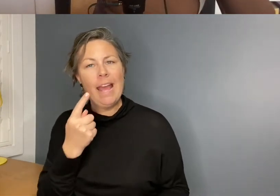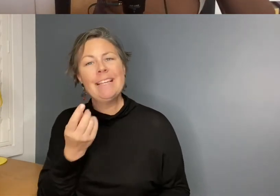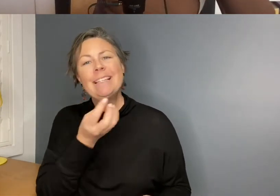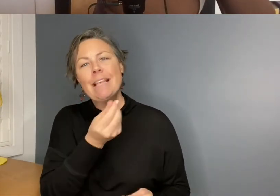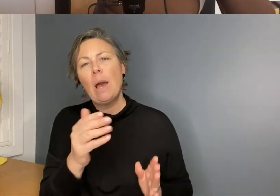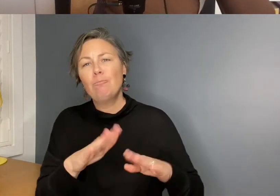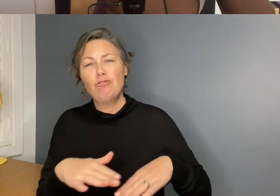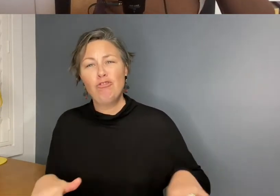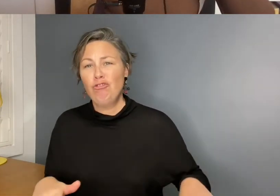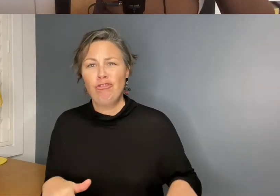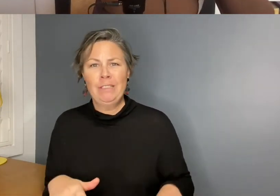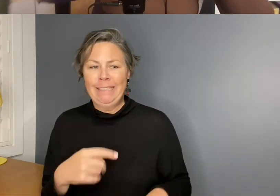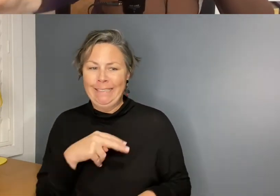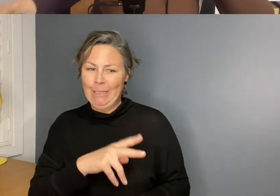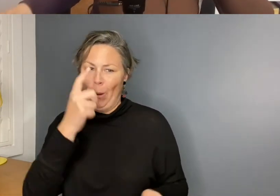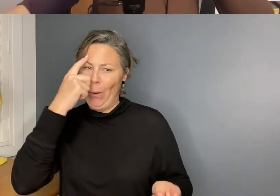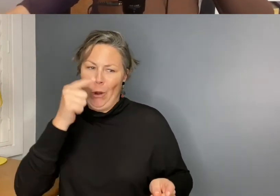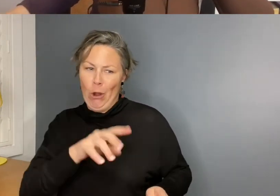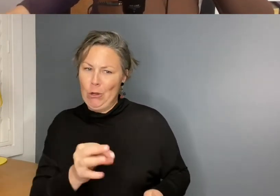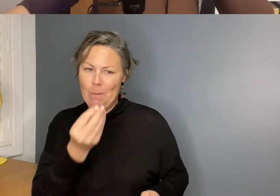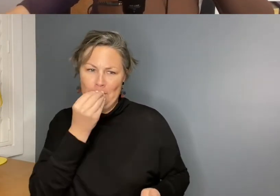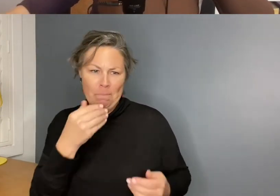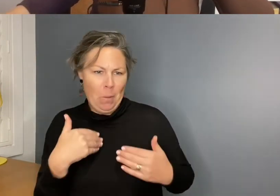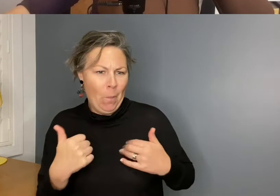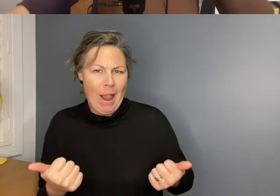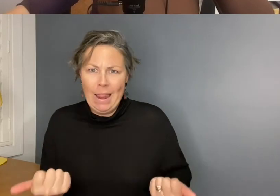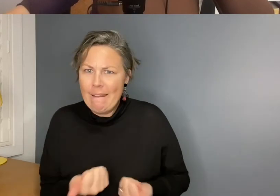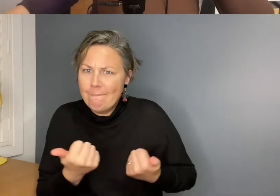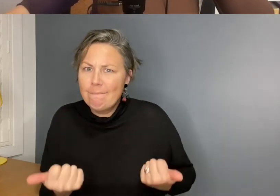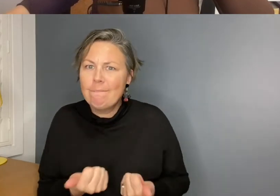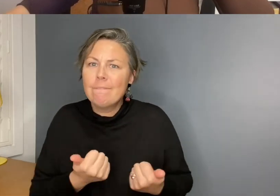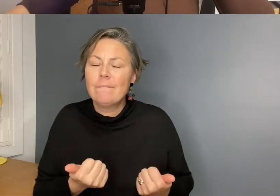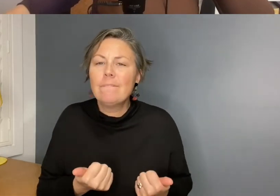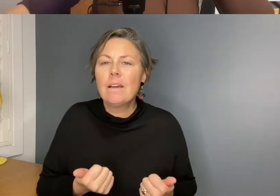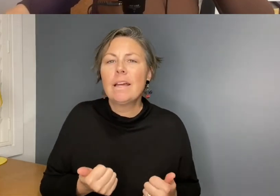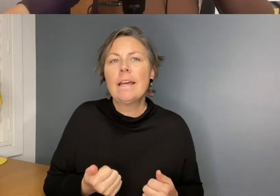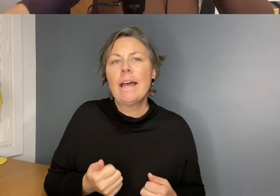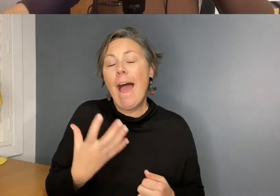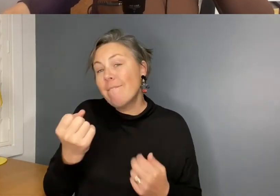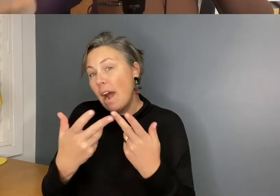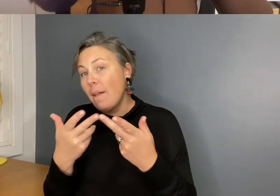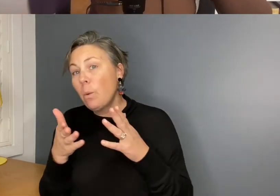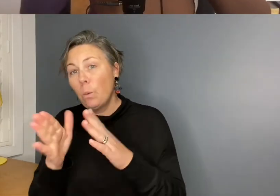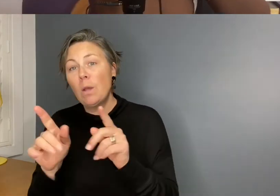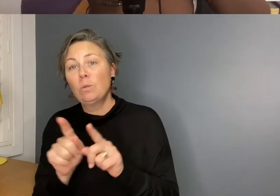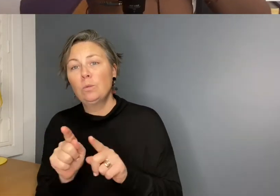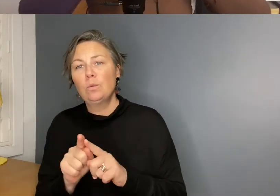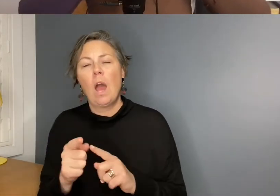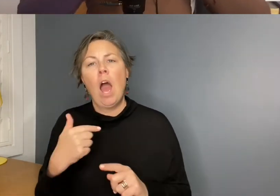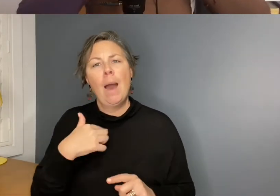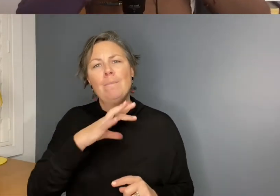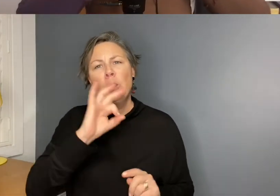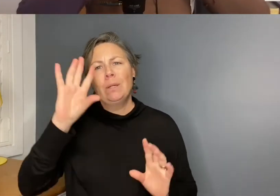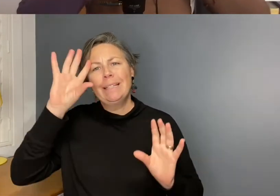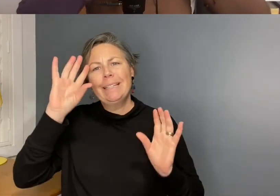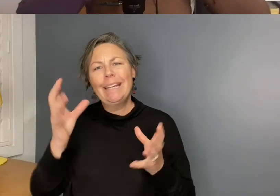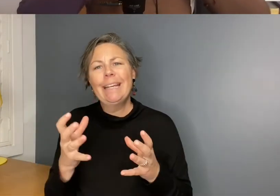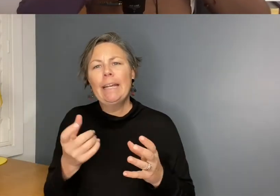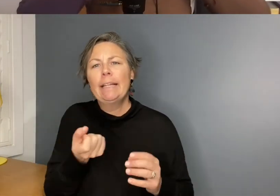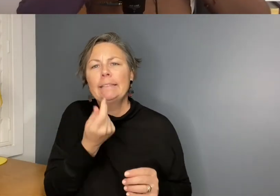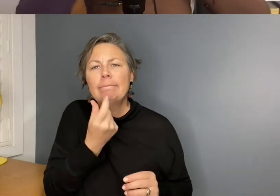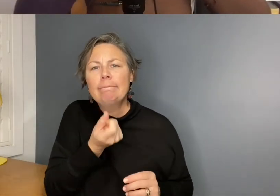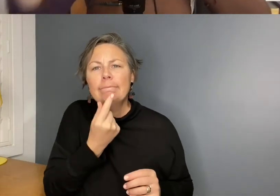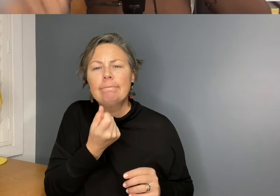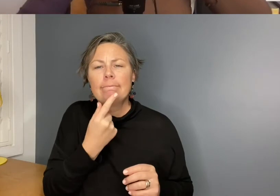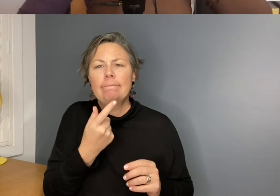of things you can look at doing. Really, you can look at, I'm never a fan of synthetic based nutritional supplements, but you